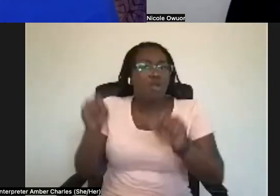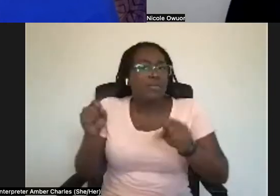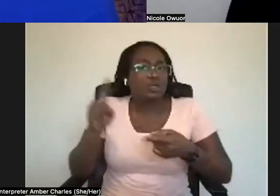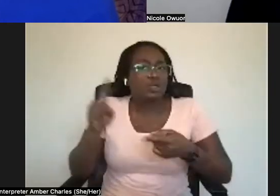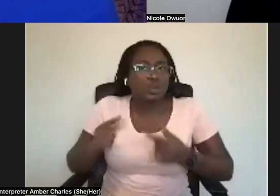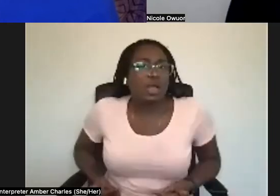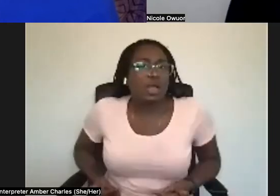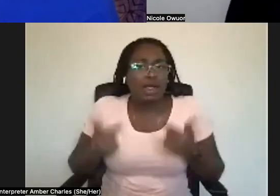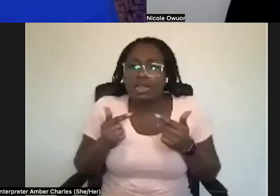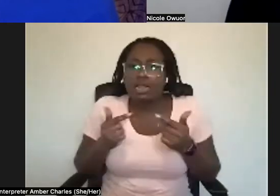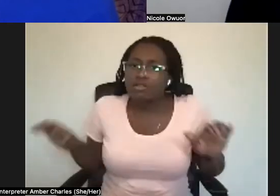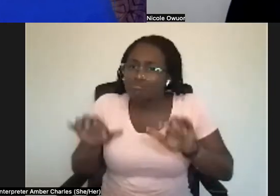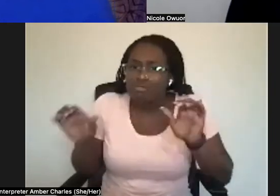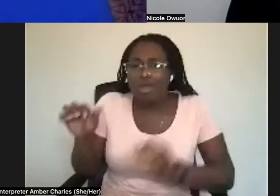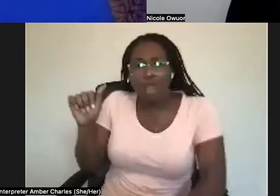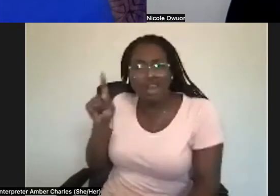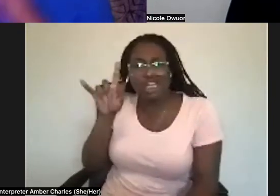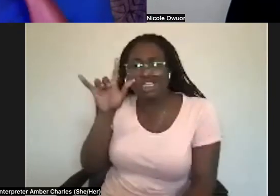audaciously.